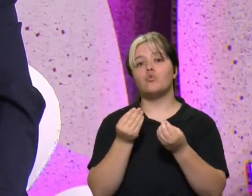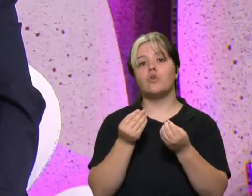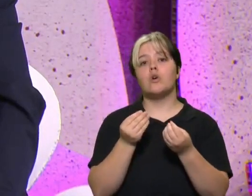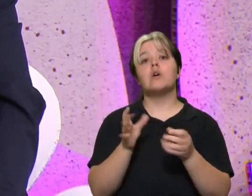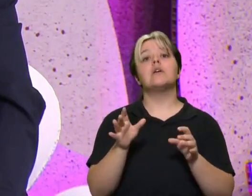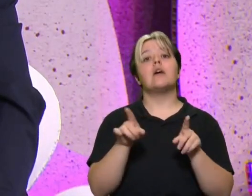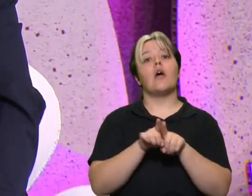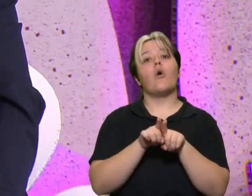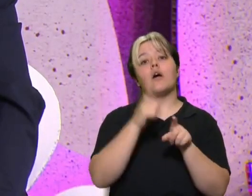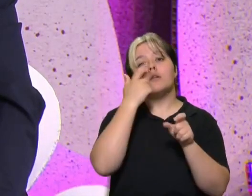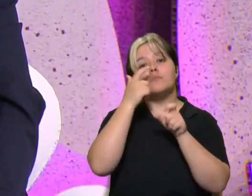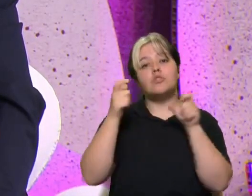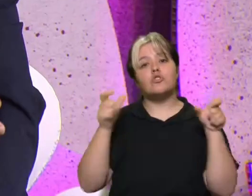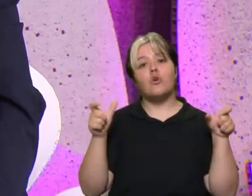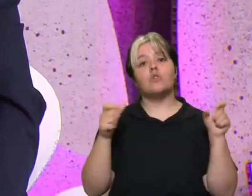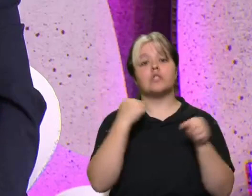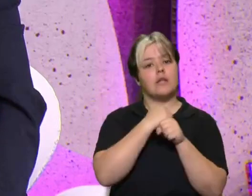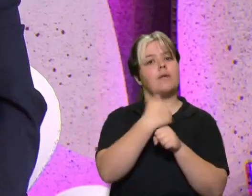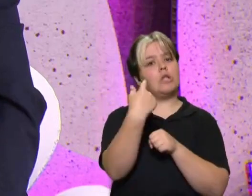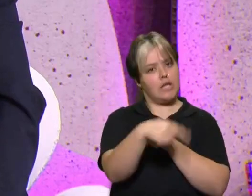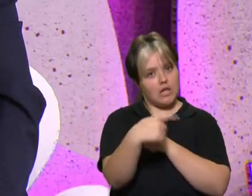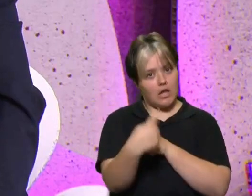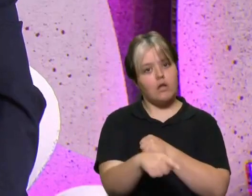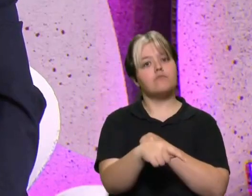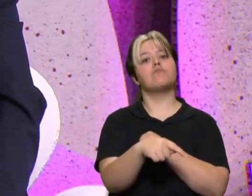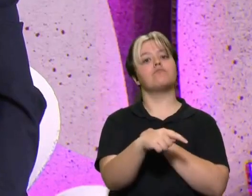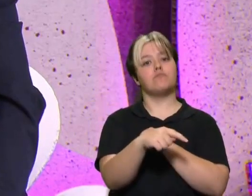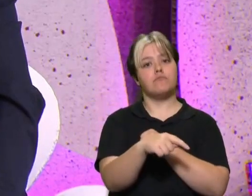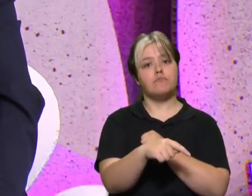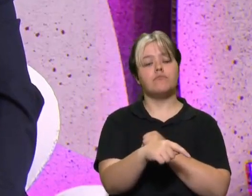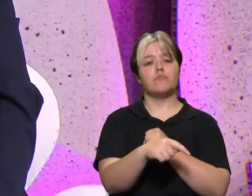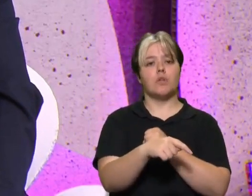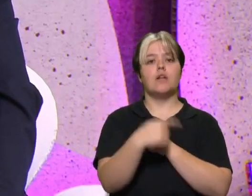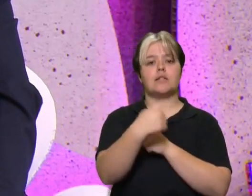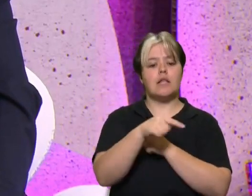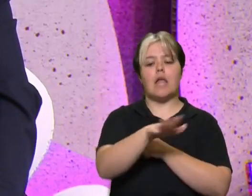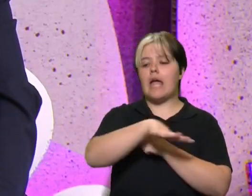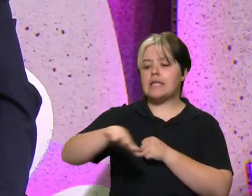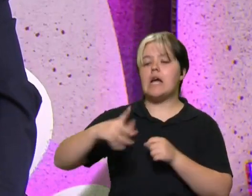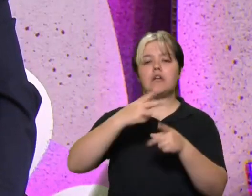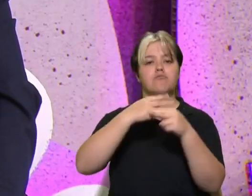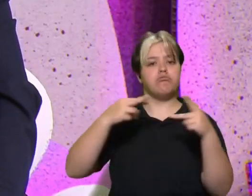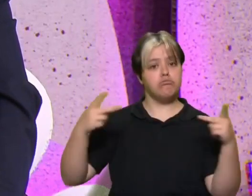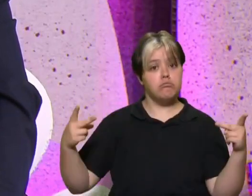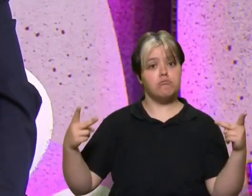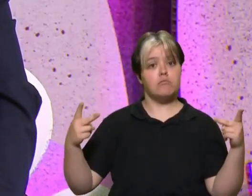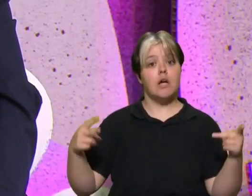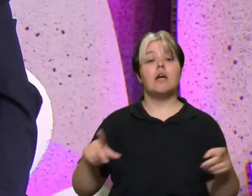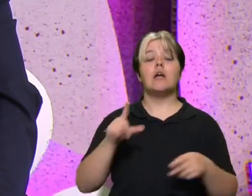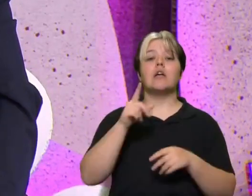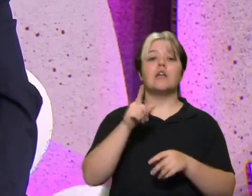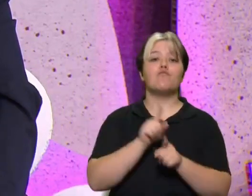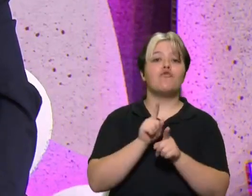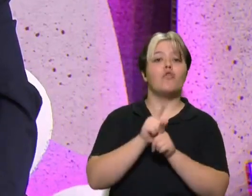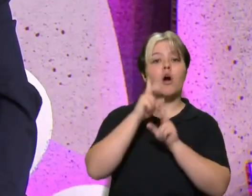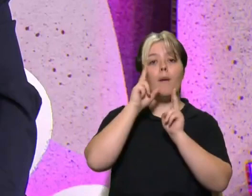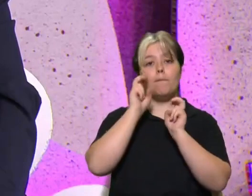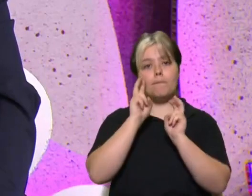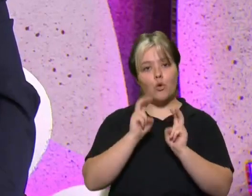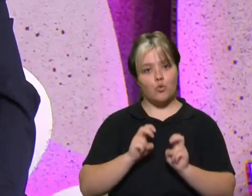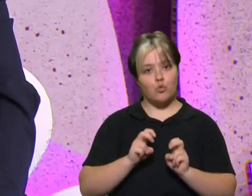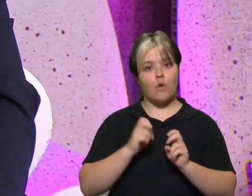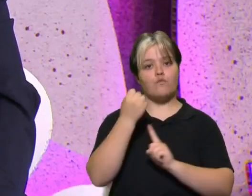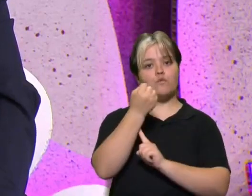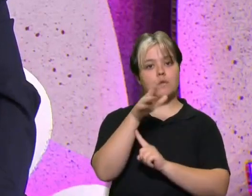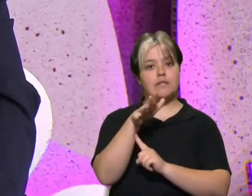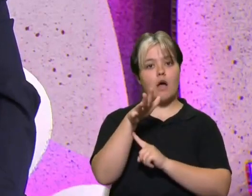are people that are employed. They have jobs in very different areas, and